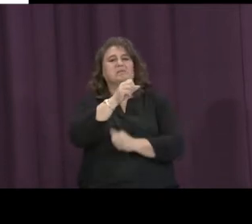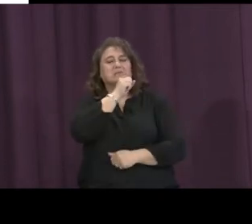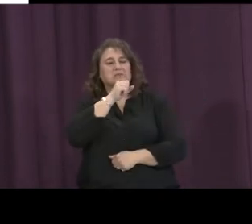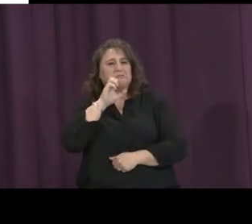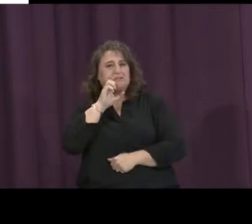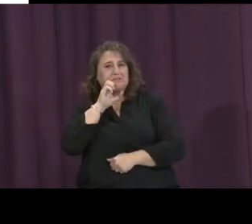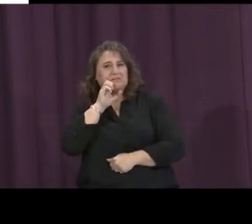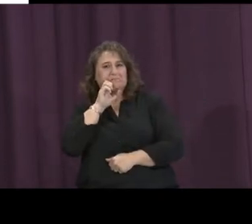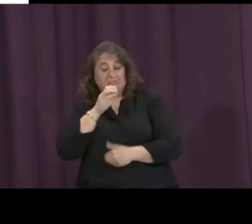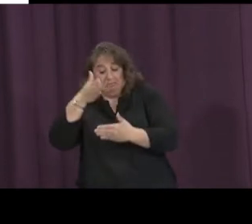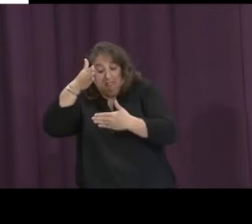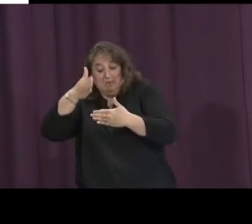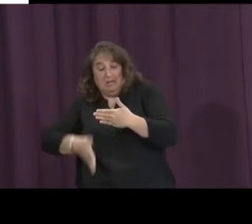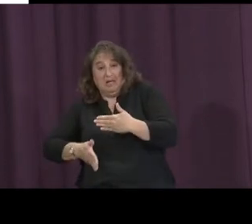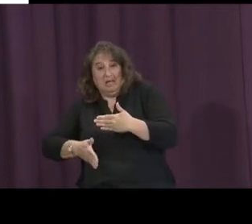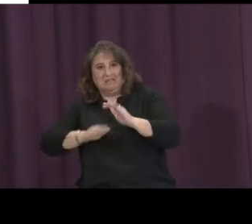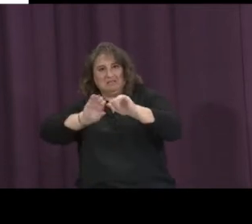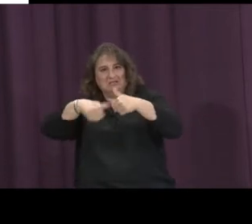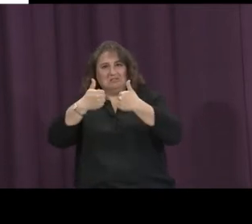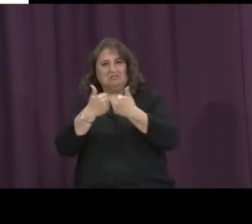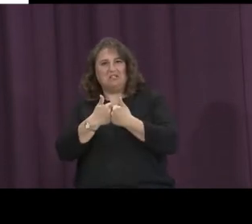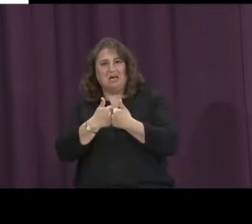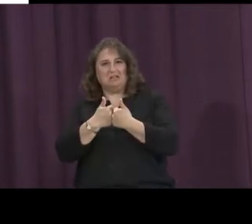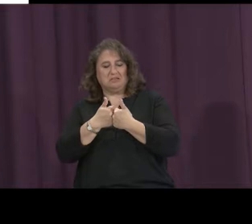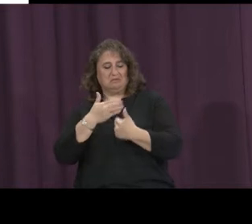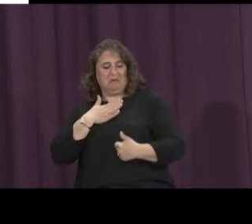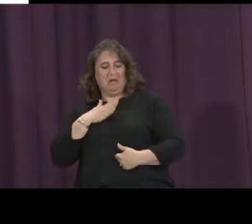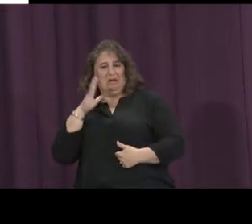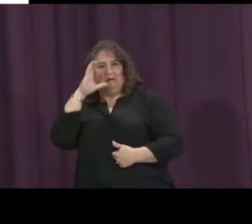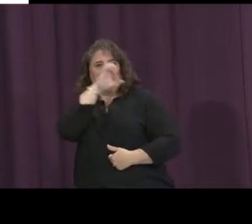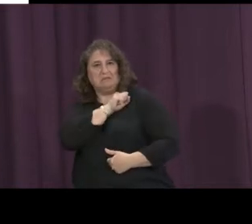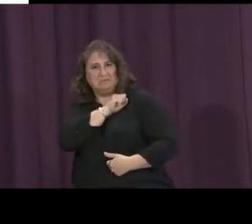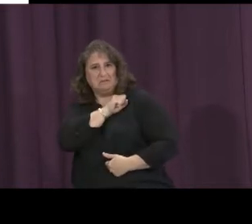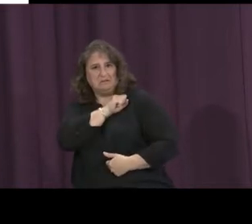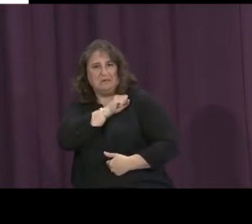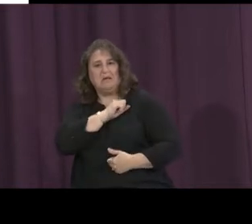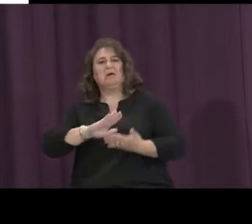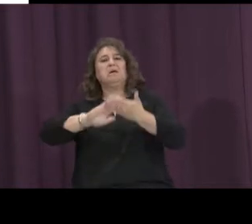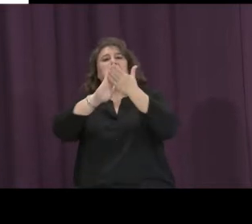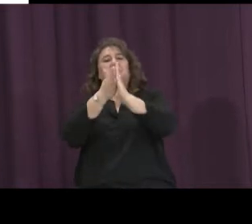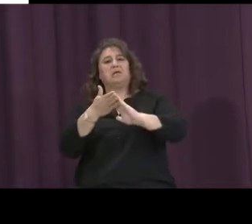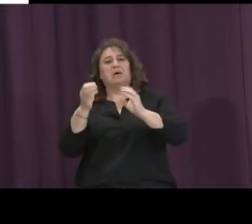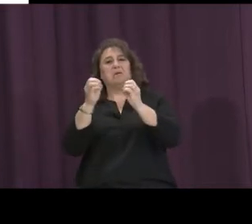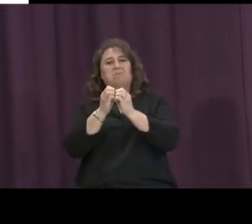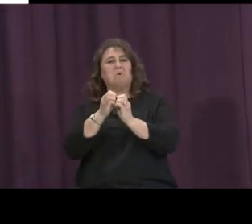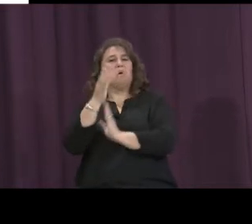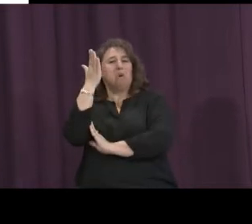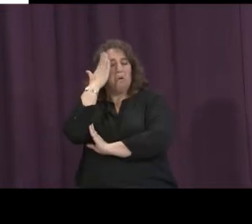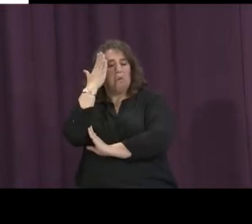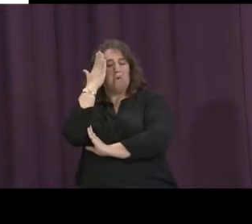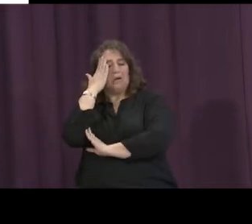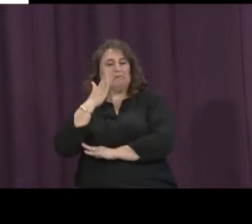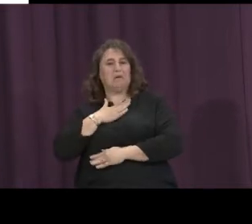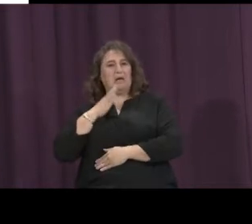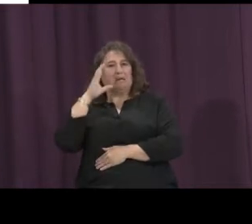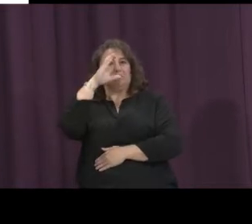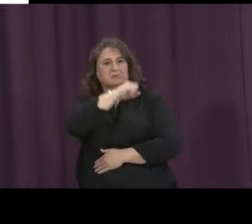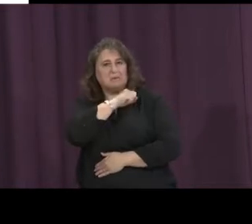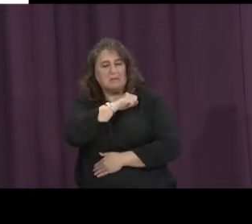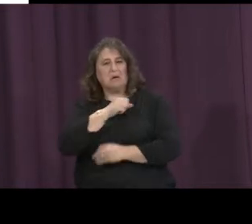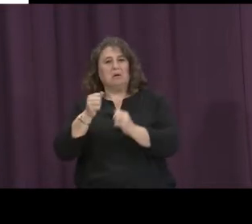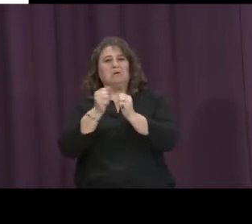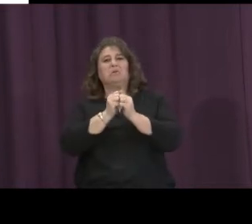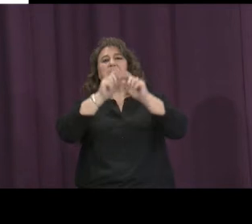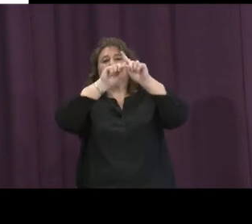In the end, we're going to challenge assumptions and make ourselves more aware of assumptions about various cultural